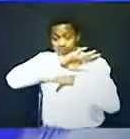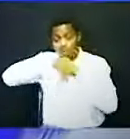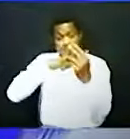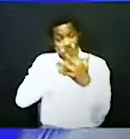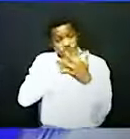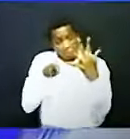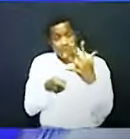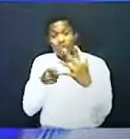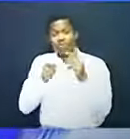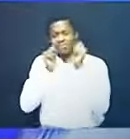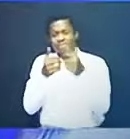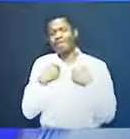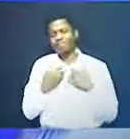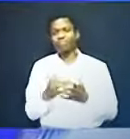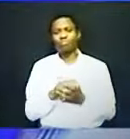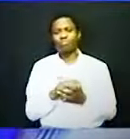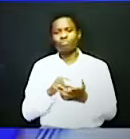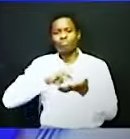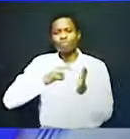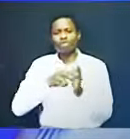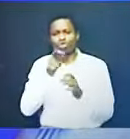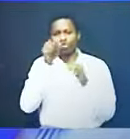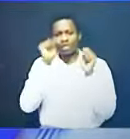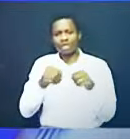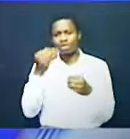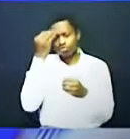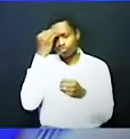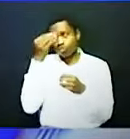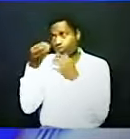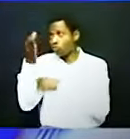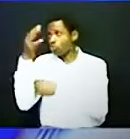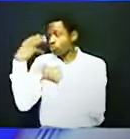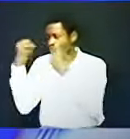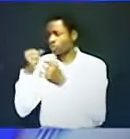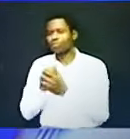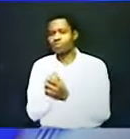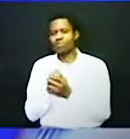gives you the connection to know God and to operate in the spirit